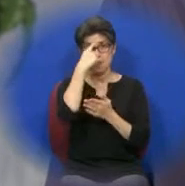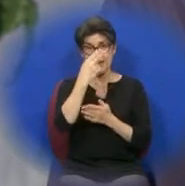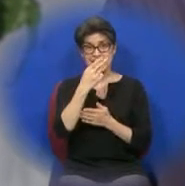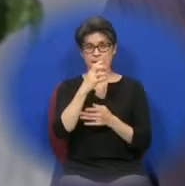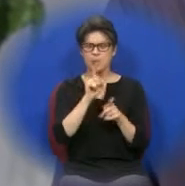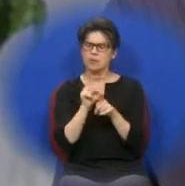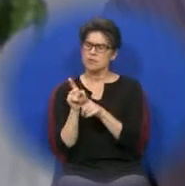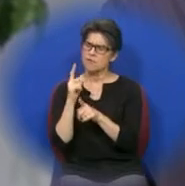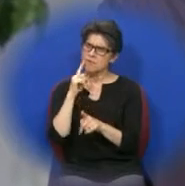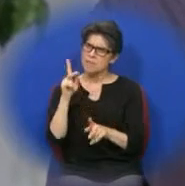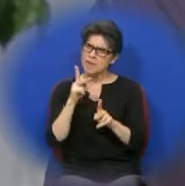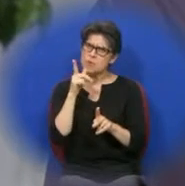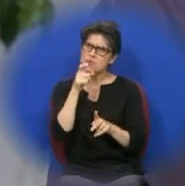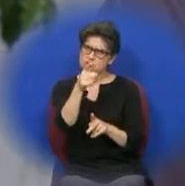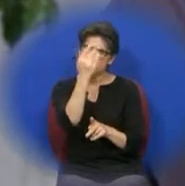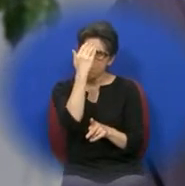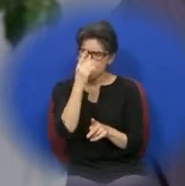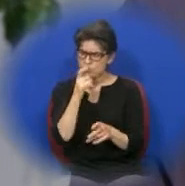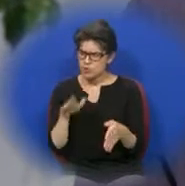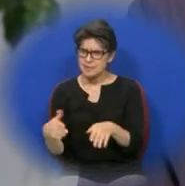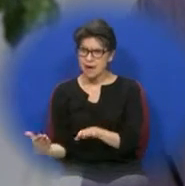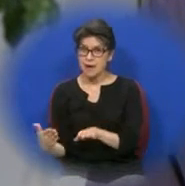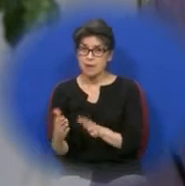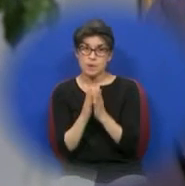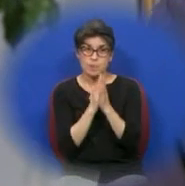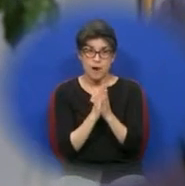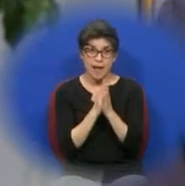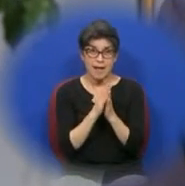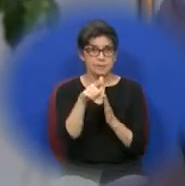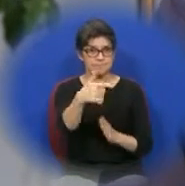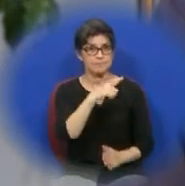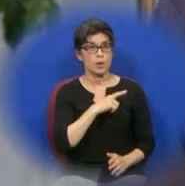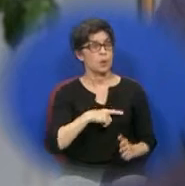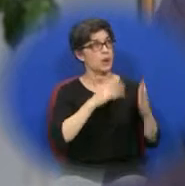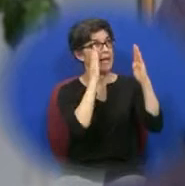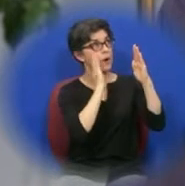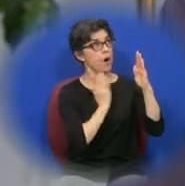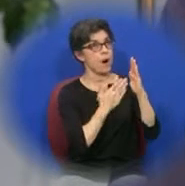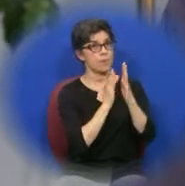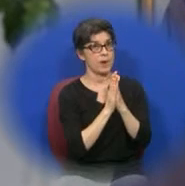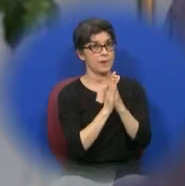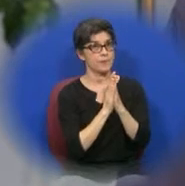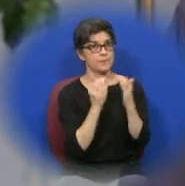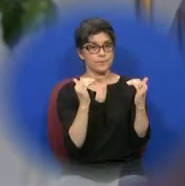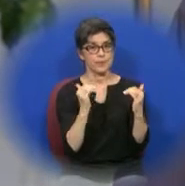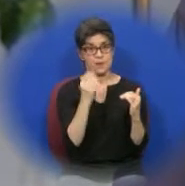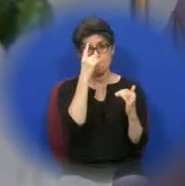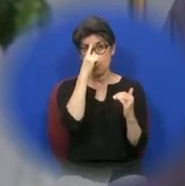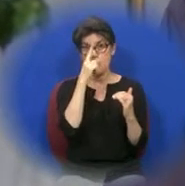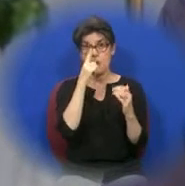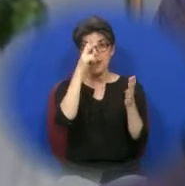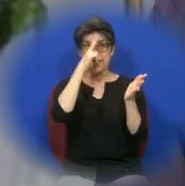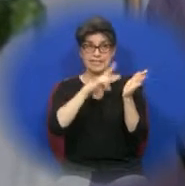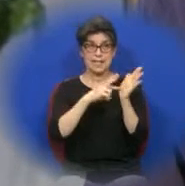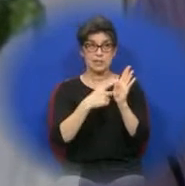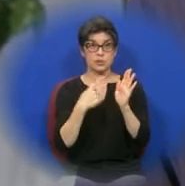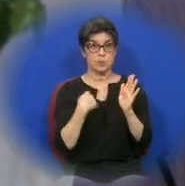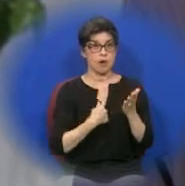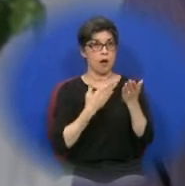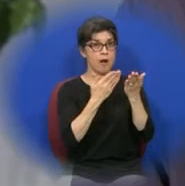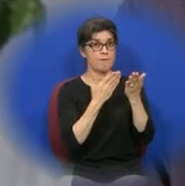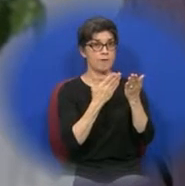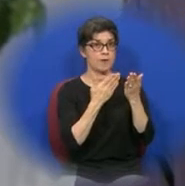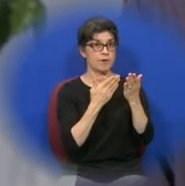ones. We pray to the Lord. Lord, hear our prayer. For the intentions we now offer from the quiet of our hearts.